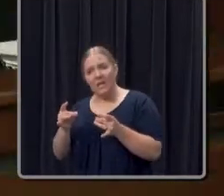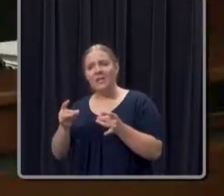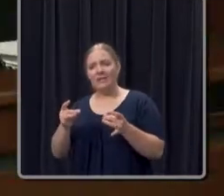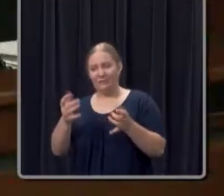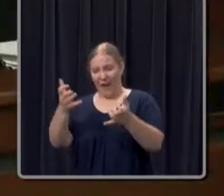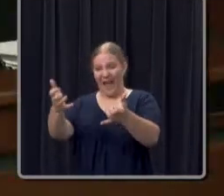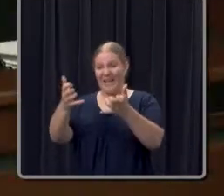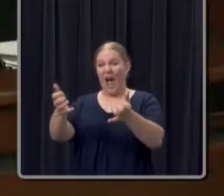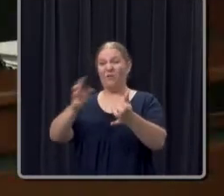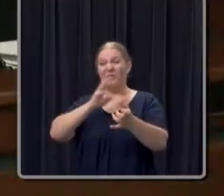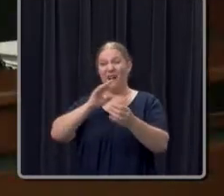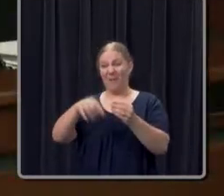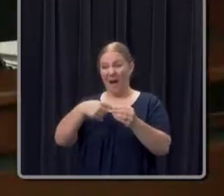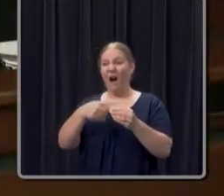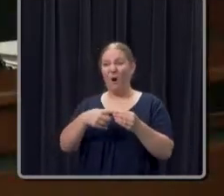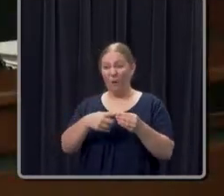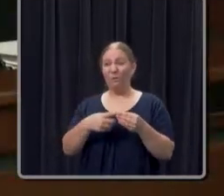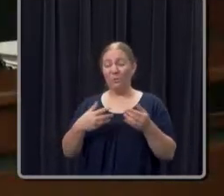dais is that